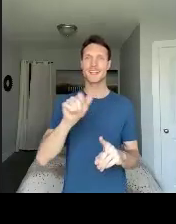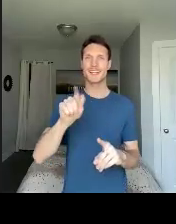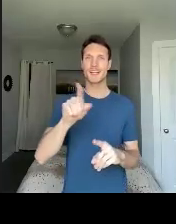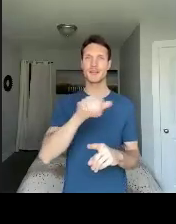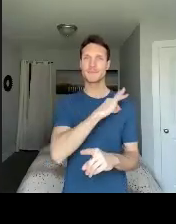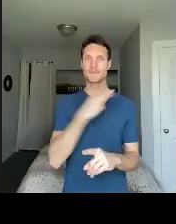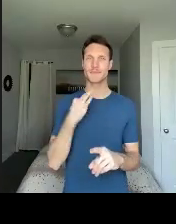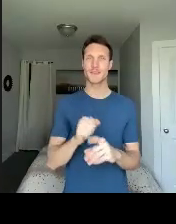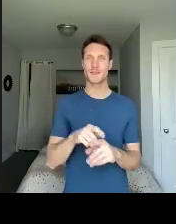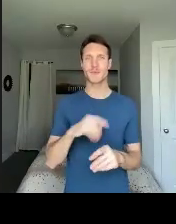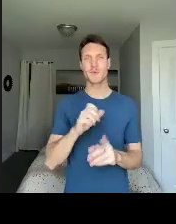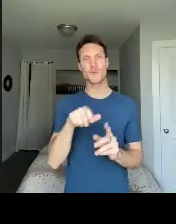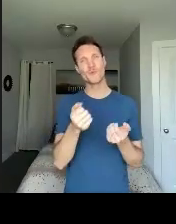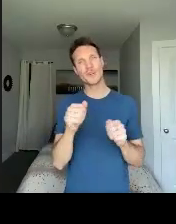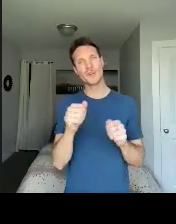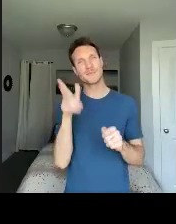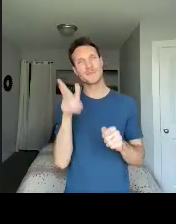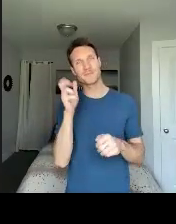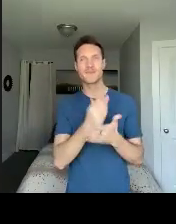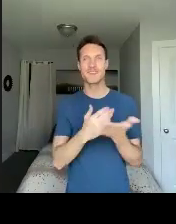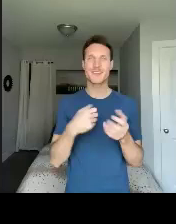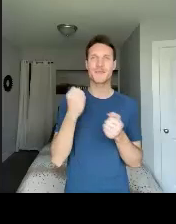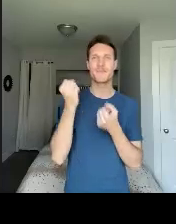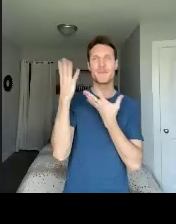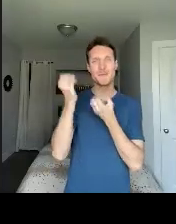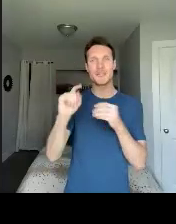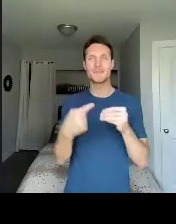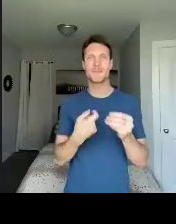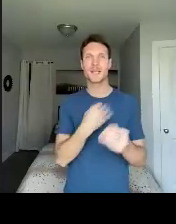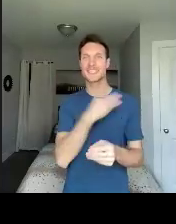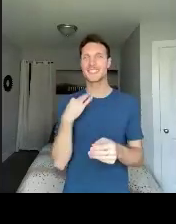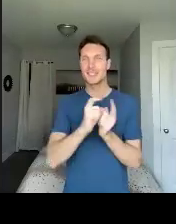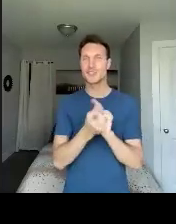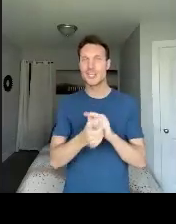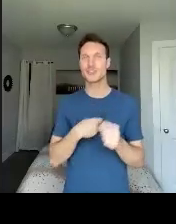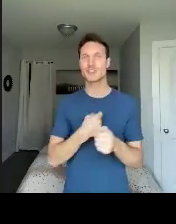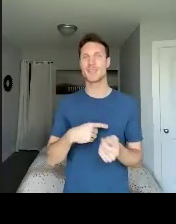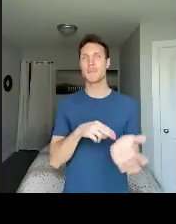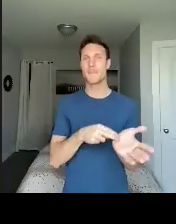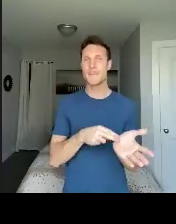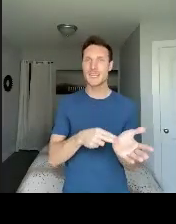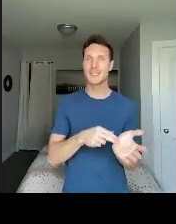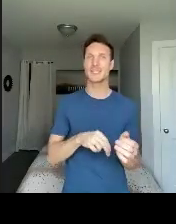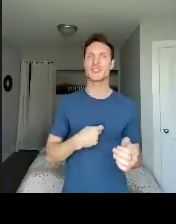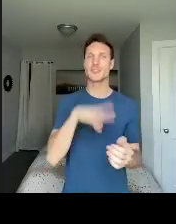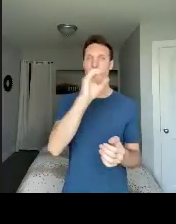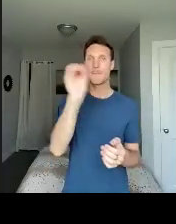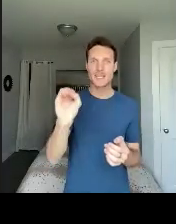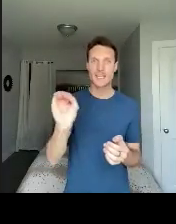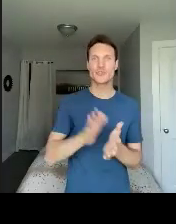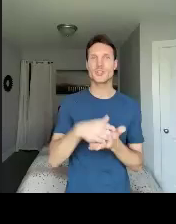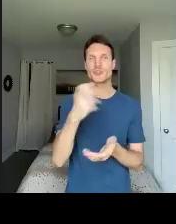hear information about any staffing changes, Medicaid assistance percentage or FMAP,